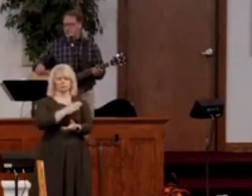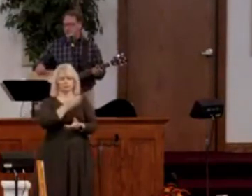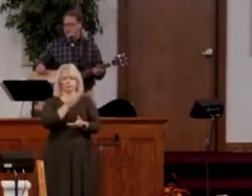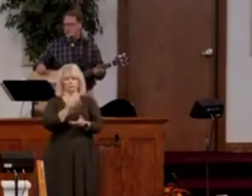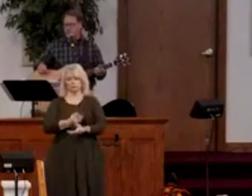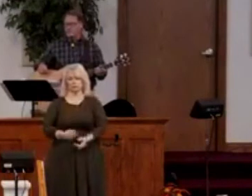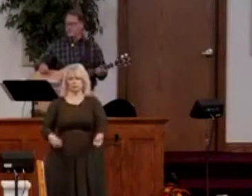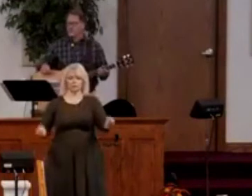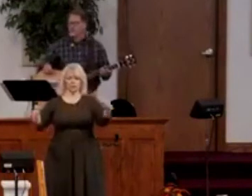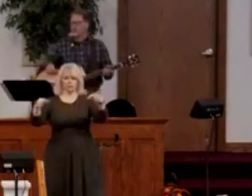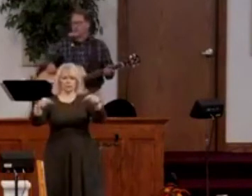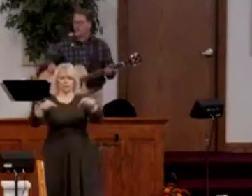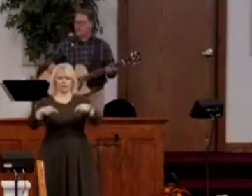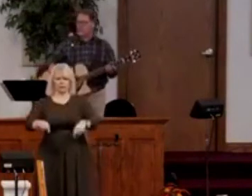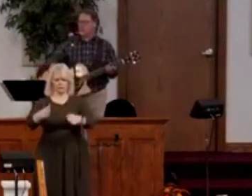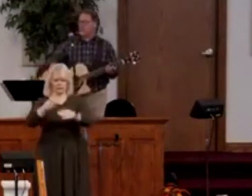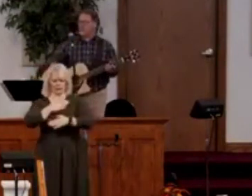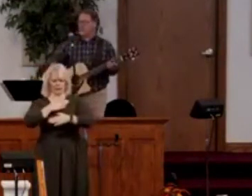This is the body.